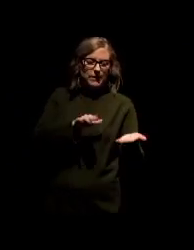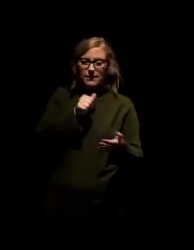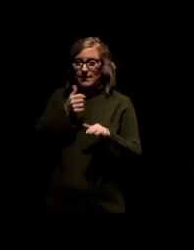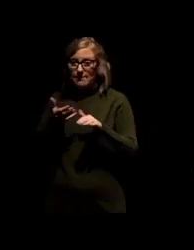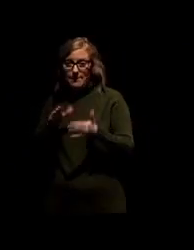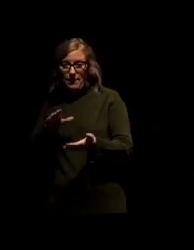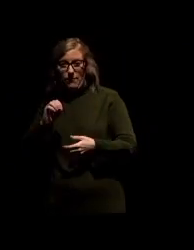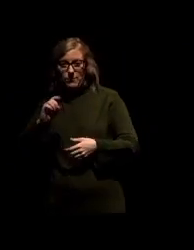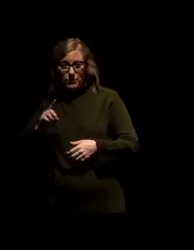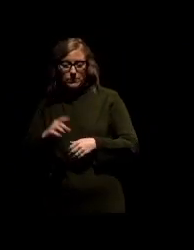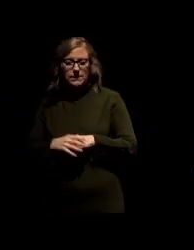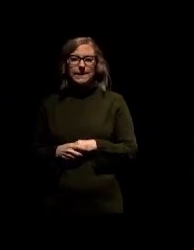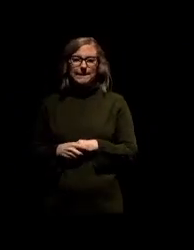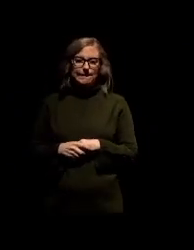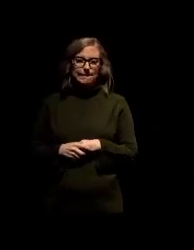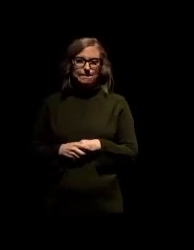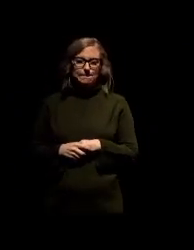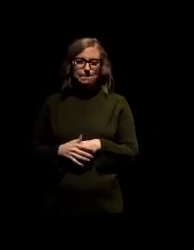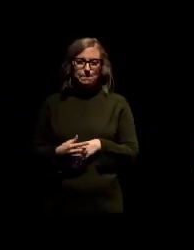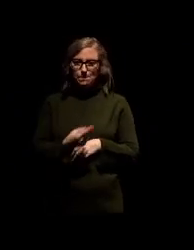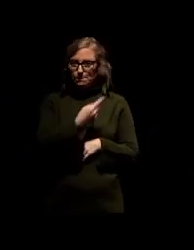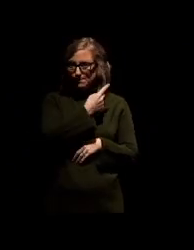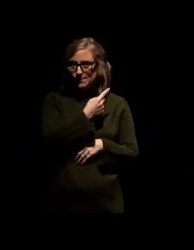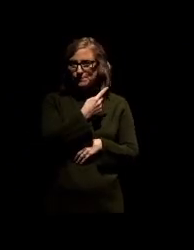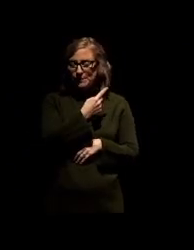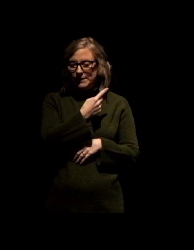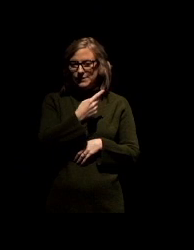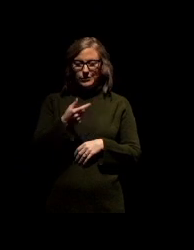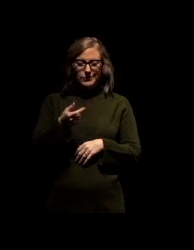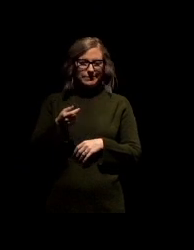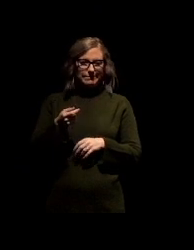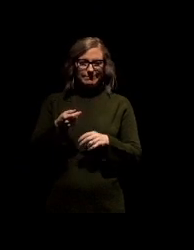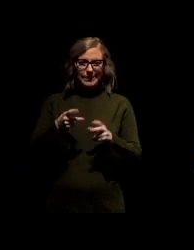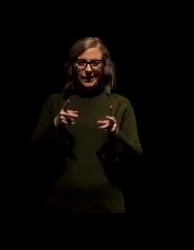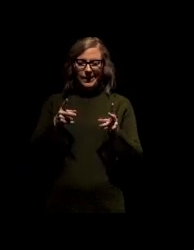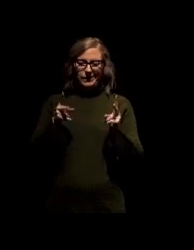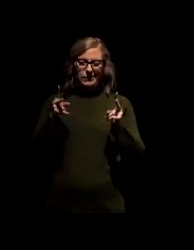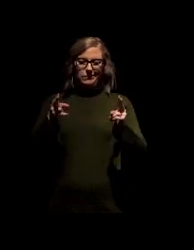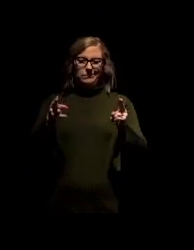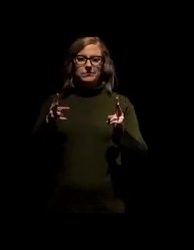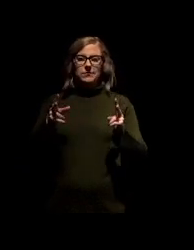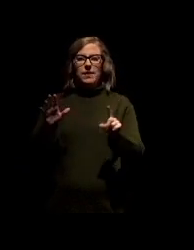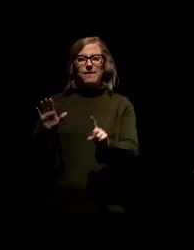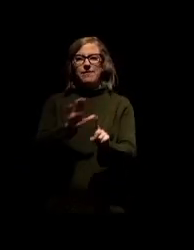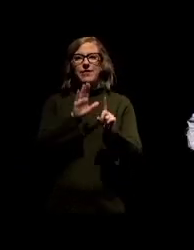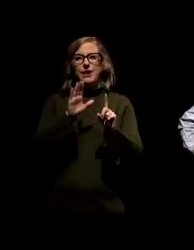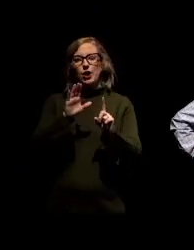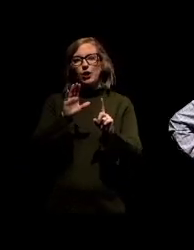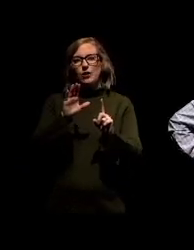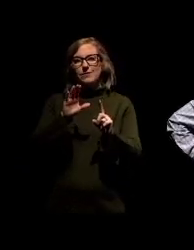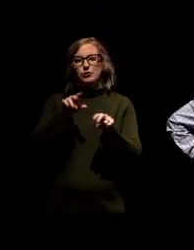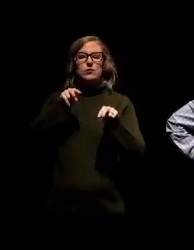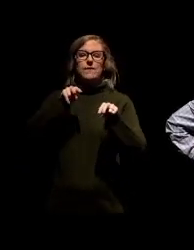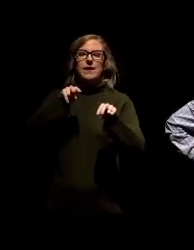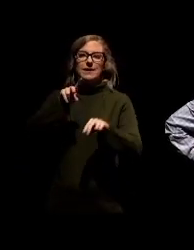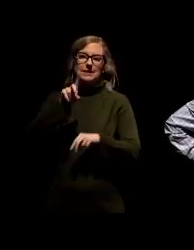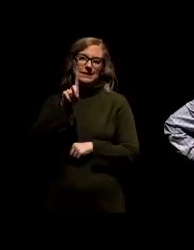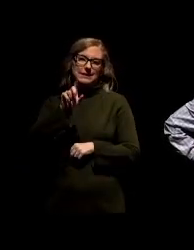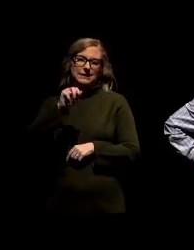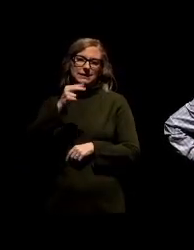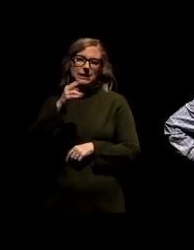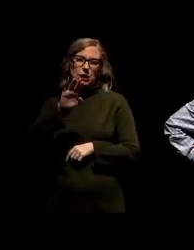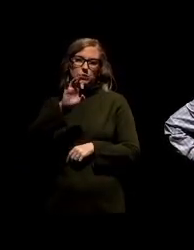non-fatal overdoses. This is a snapshot of their surveillance dashboard. And you can see